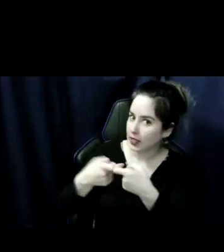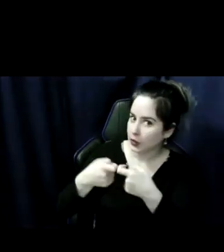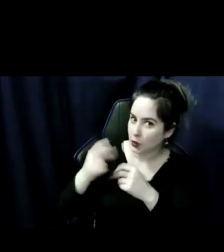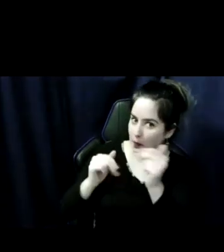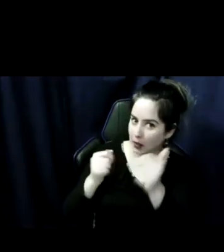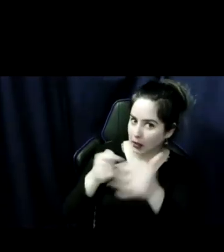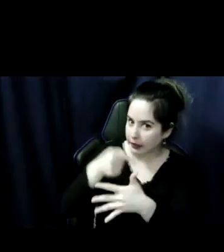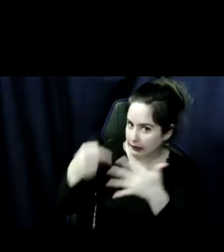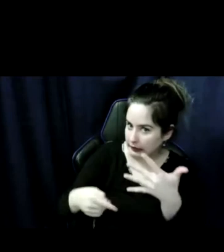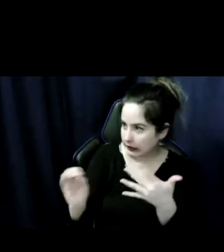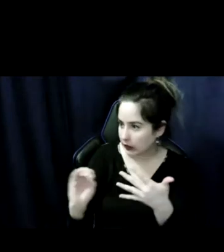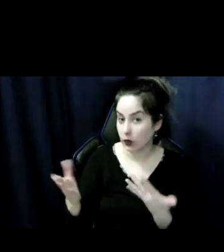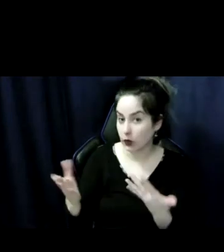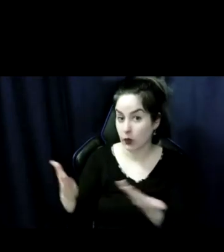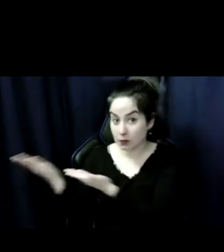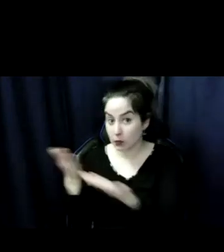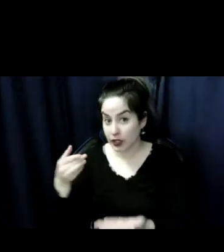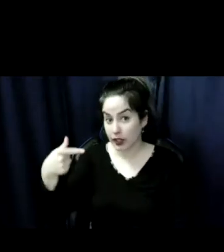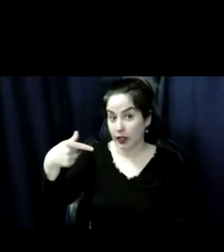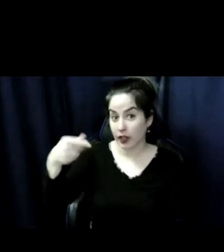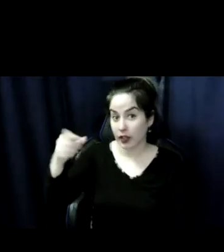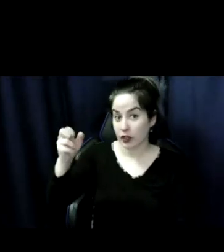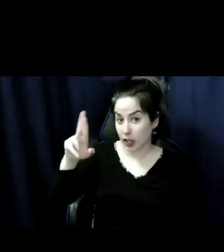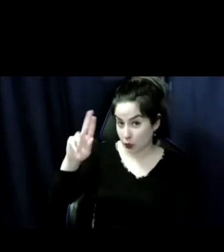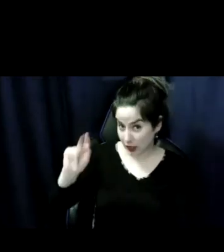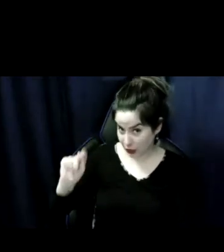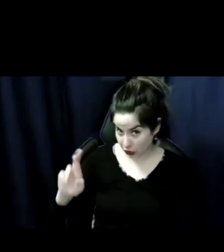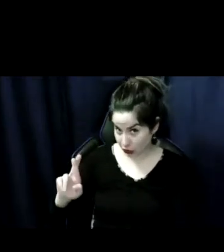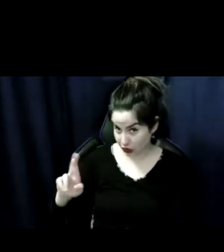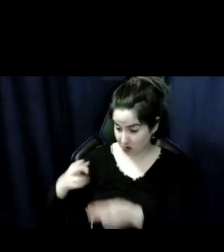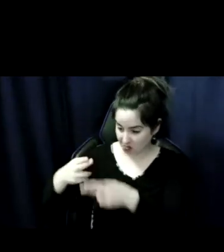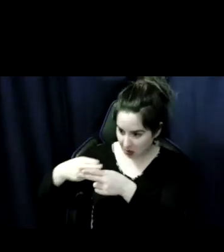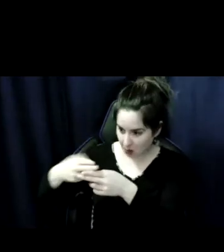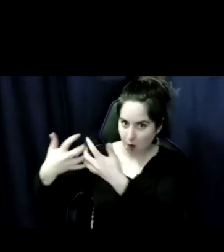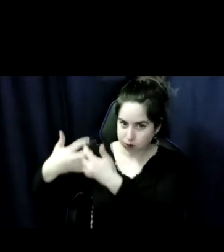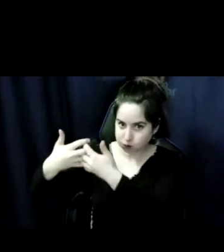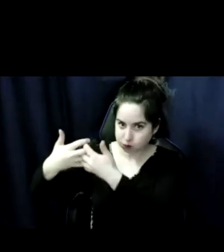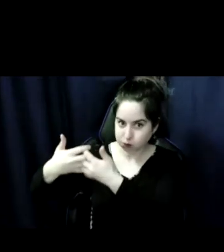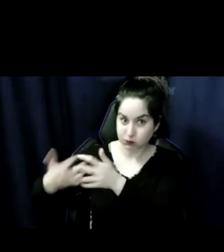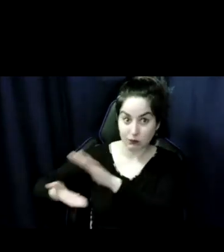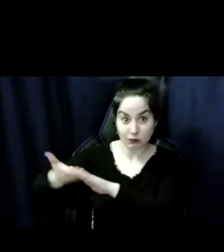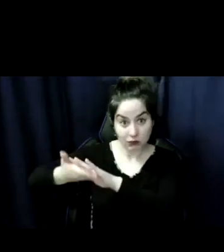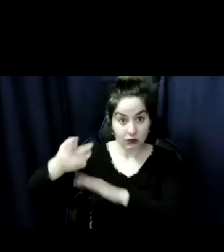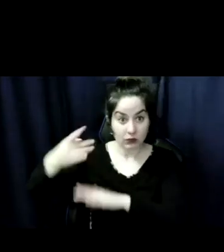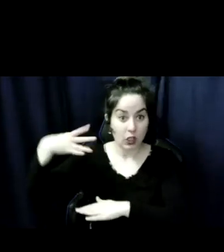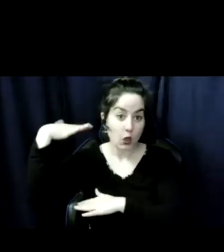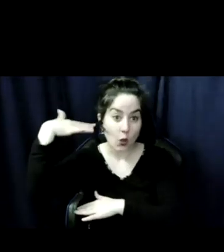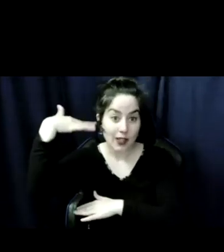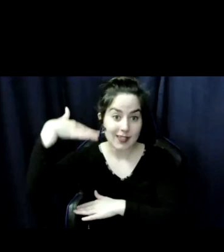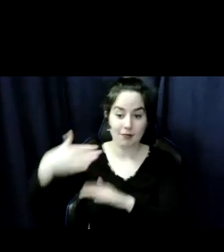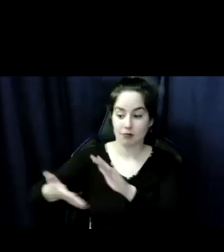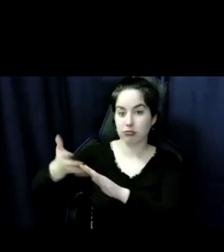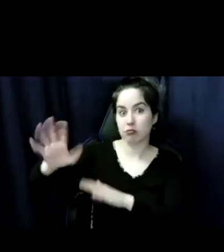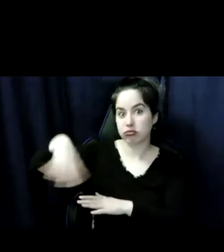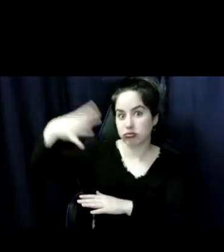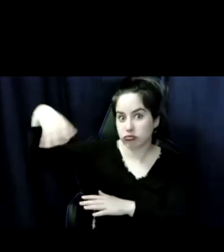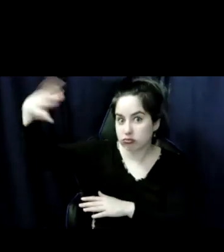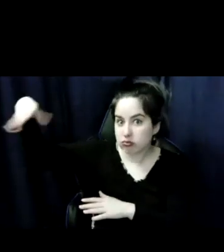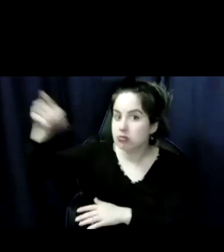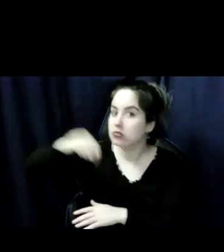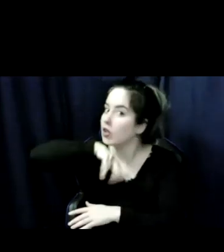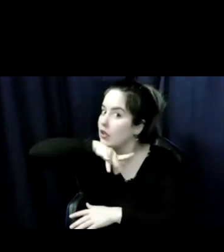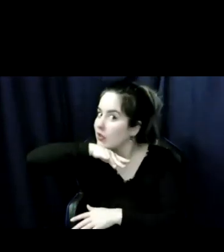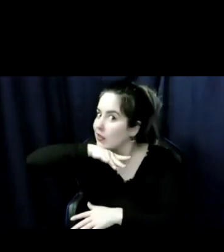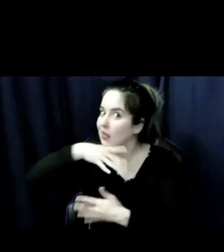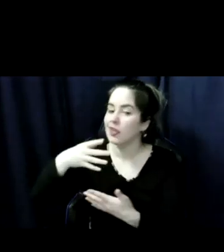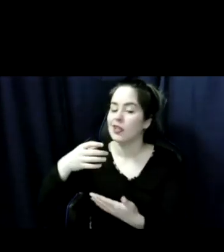considerations about bringing a generator on site in terms of like noise and exhaust, and also fencing it off to